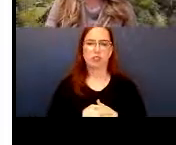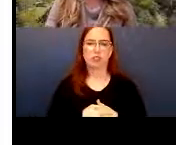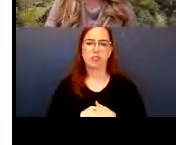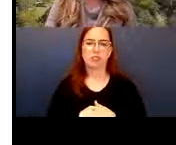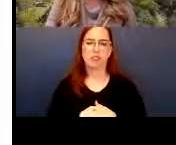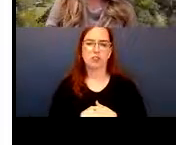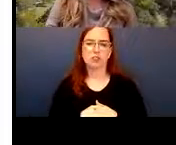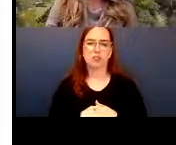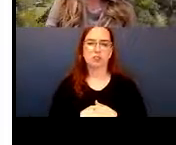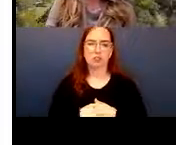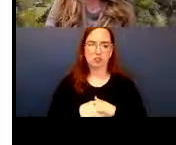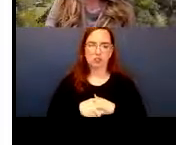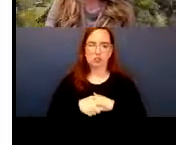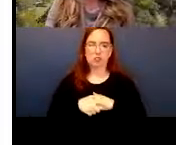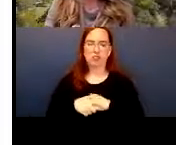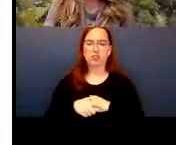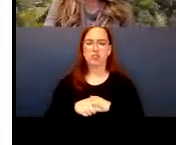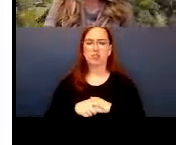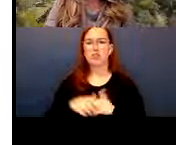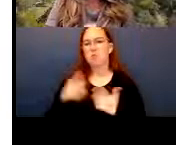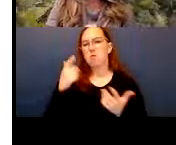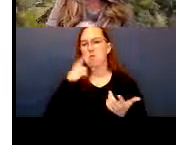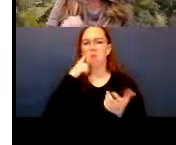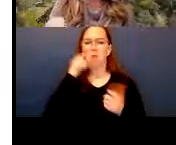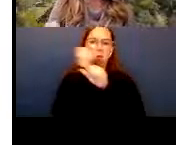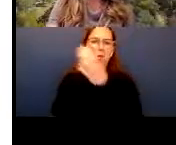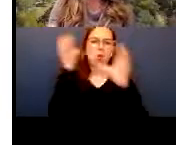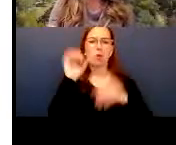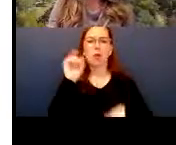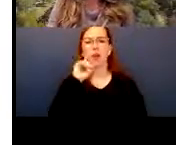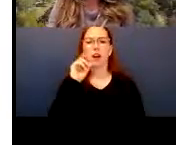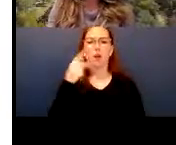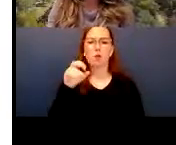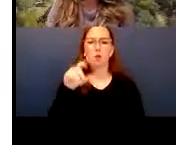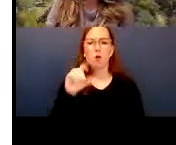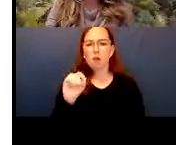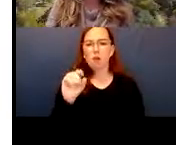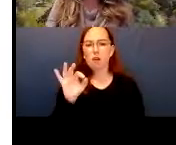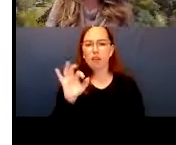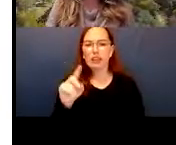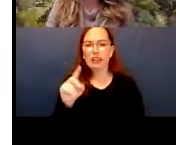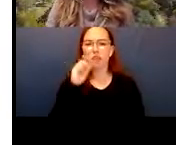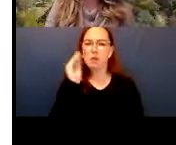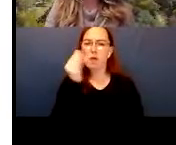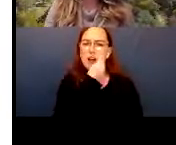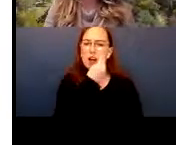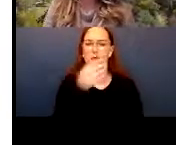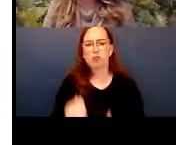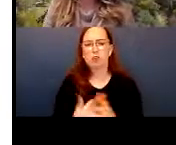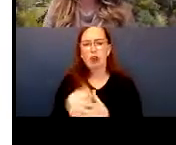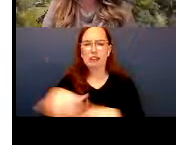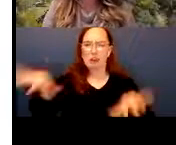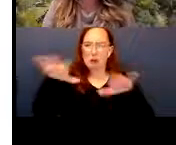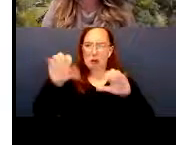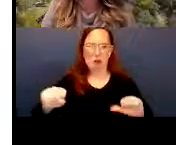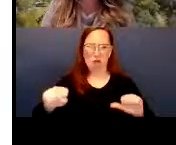in approximately the vicinity of connecting the polo field to the botanical gardens, but it really could be in a lot of different